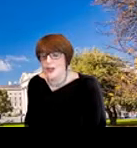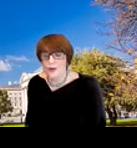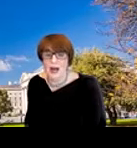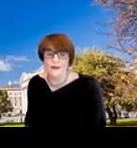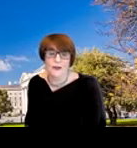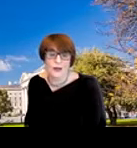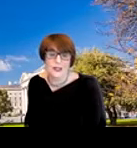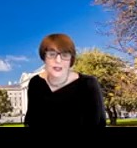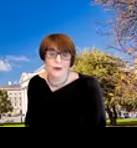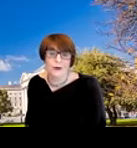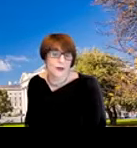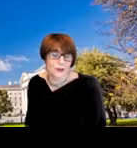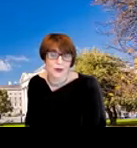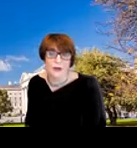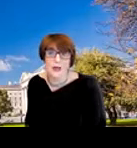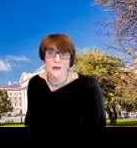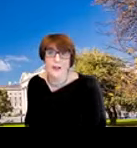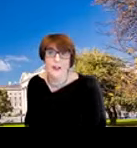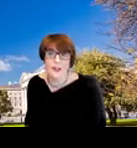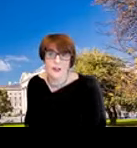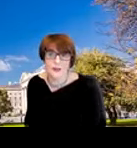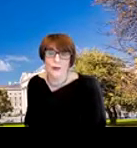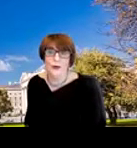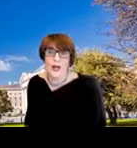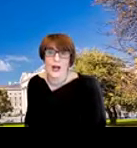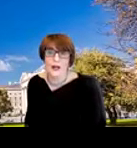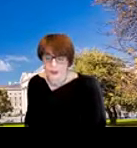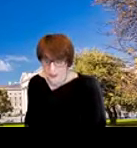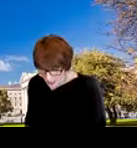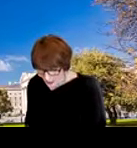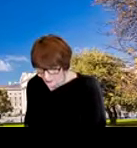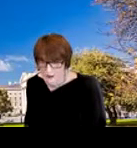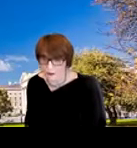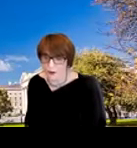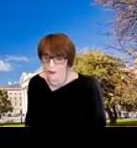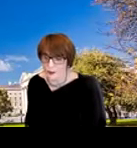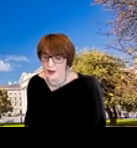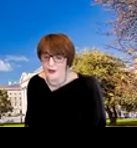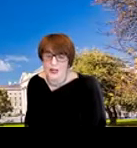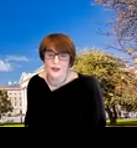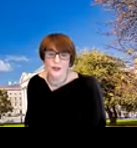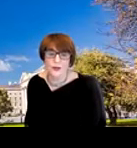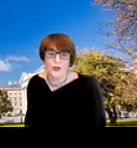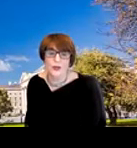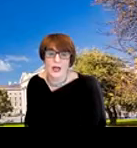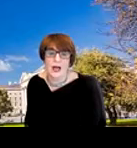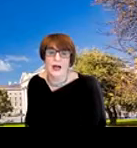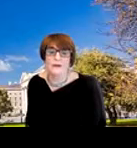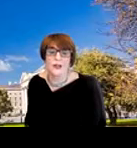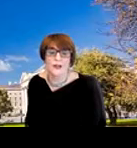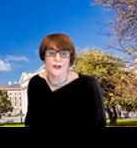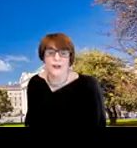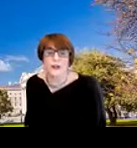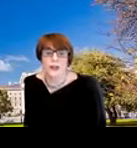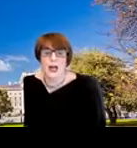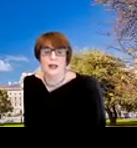now to have increased more, because when we were finishing this report, I don't think any of us were prepared that we were going to have